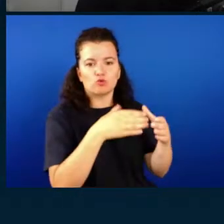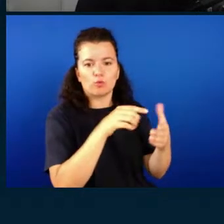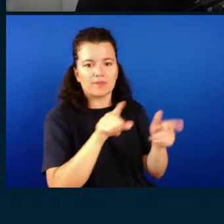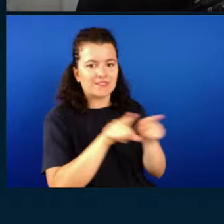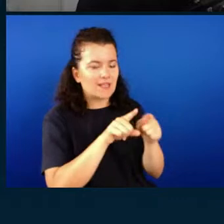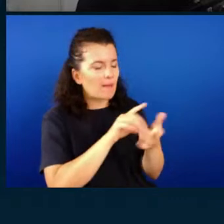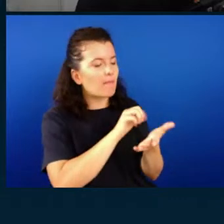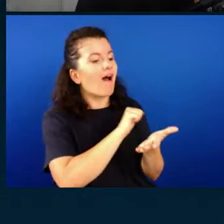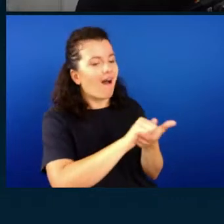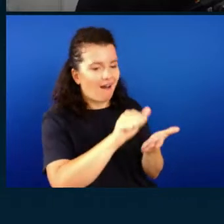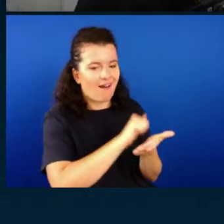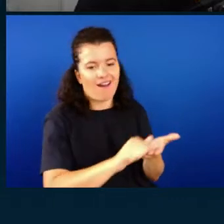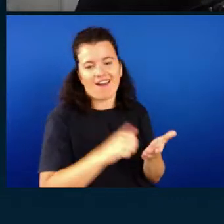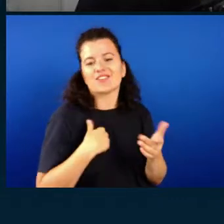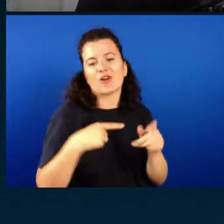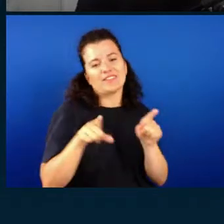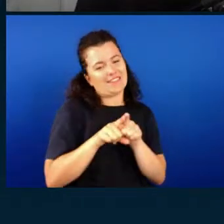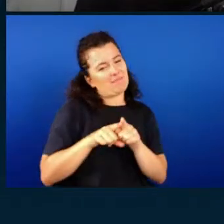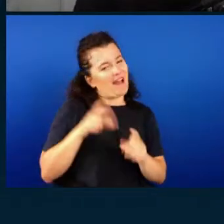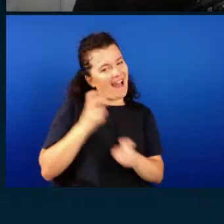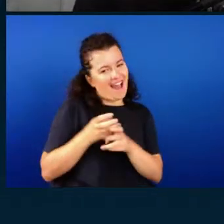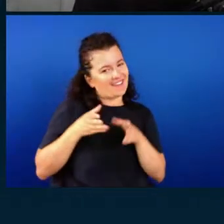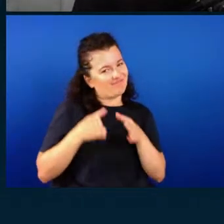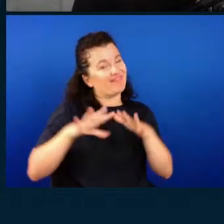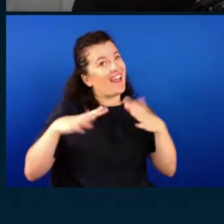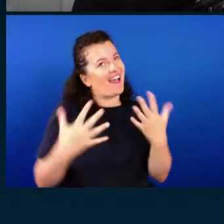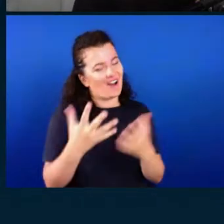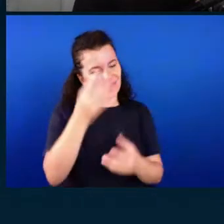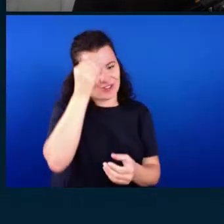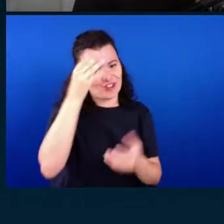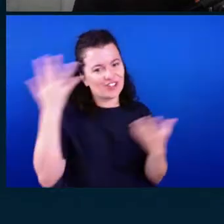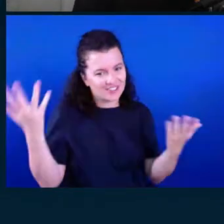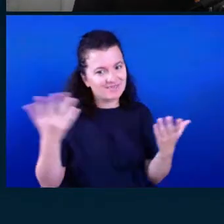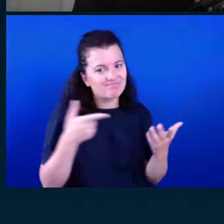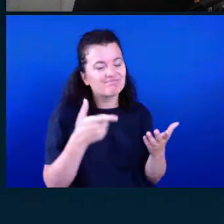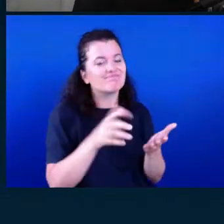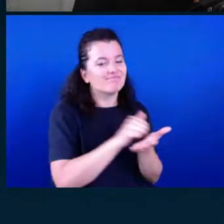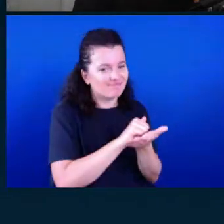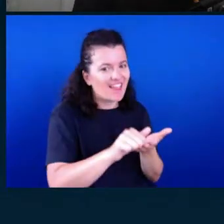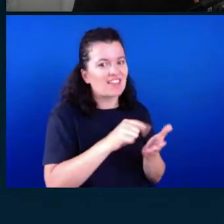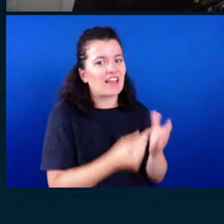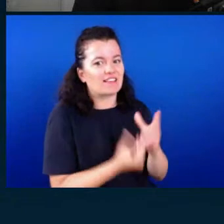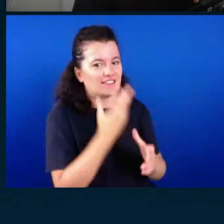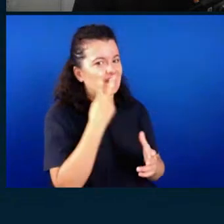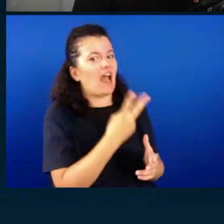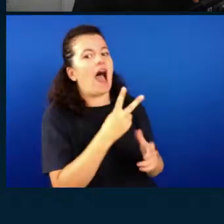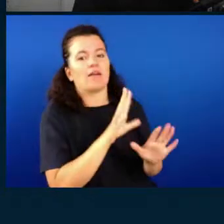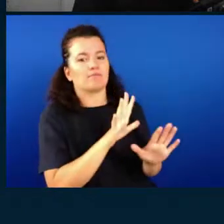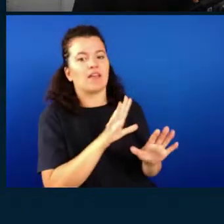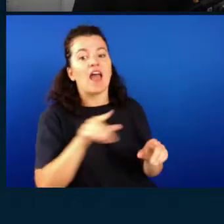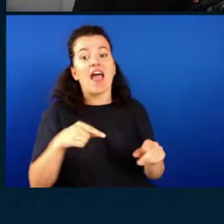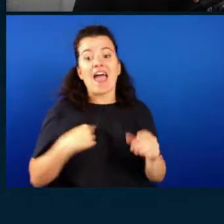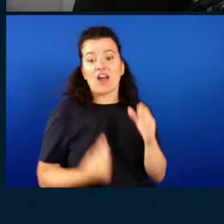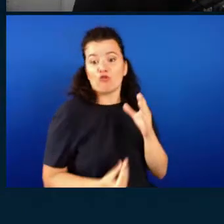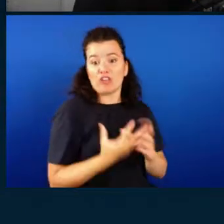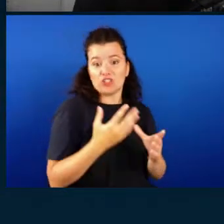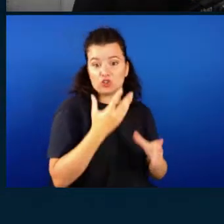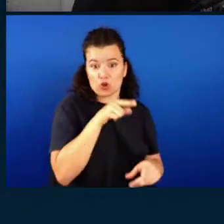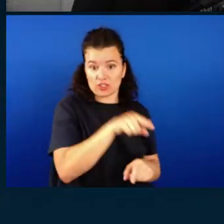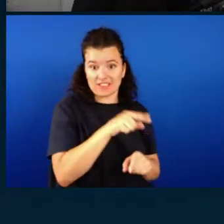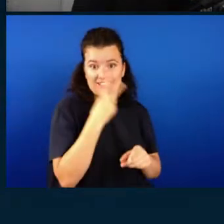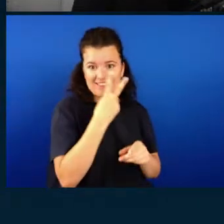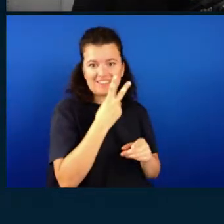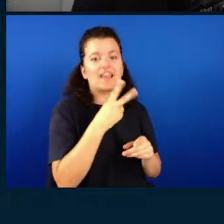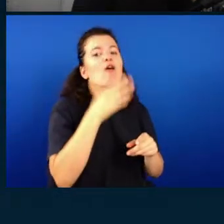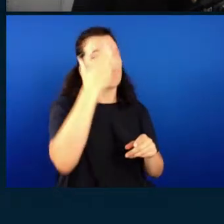manually delete about 20 resource groups. And these are some resource types which I know that have dependencies. So they will